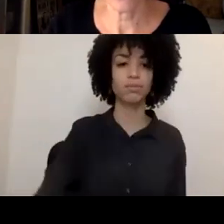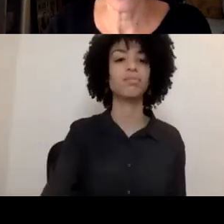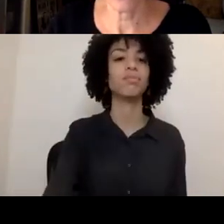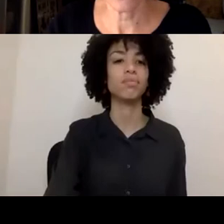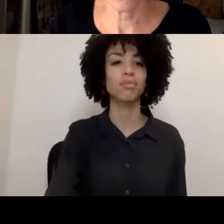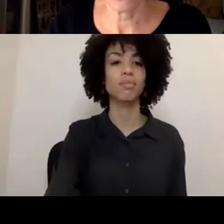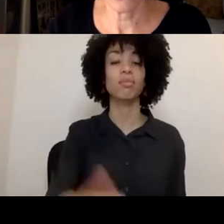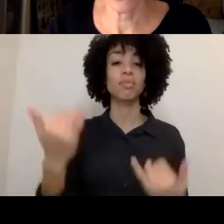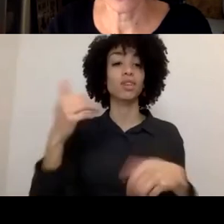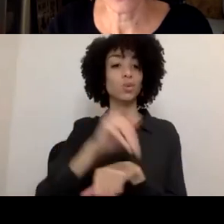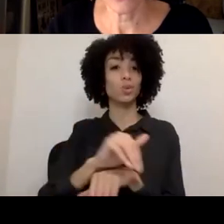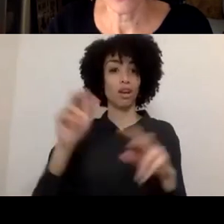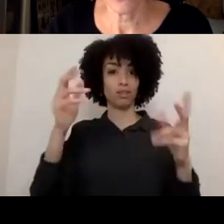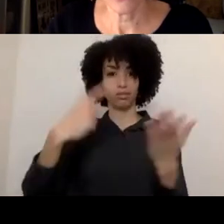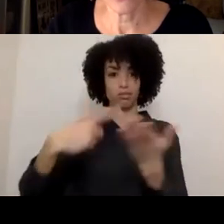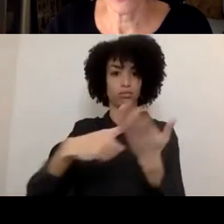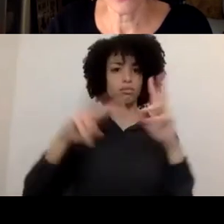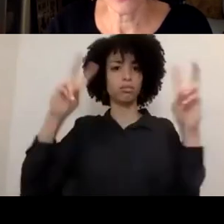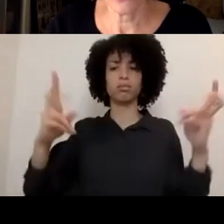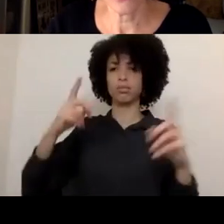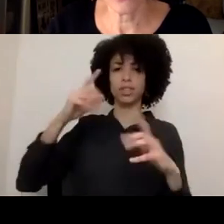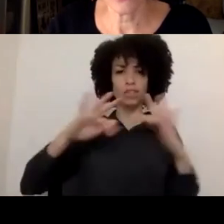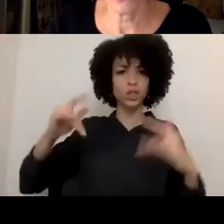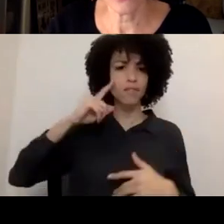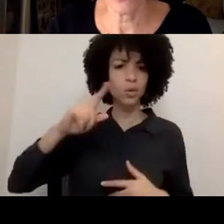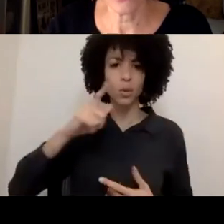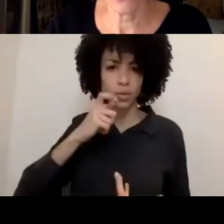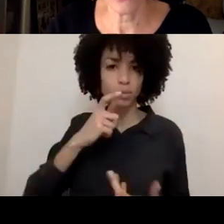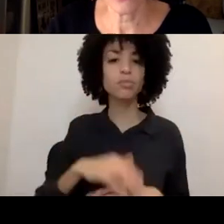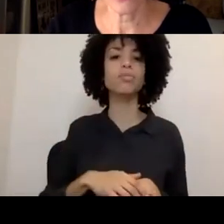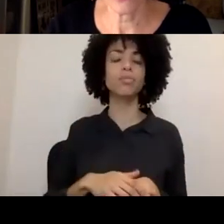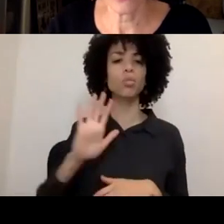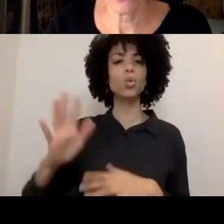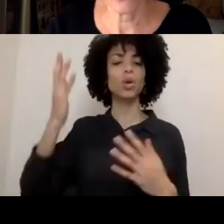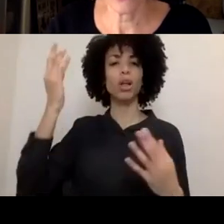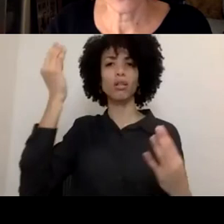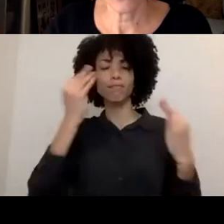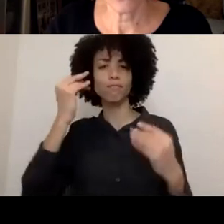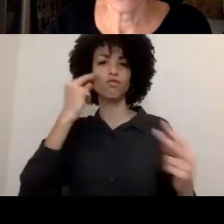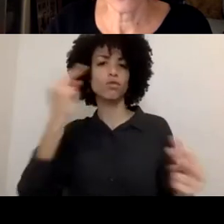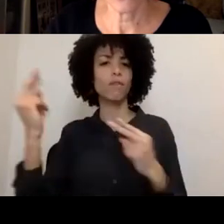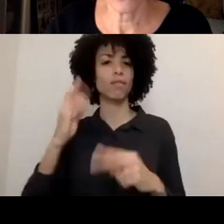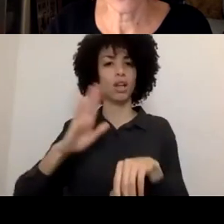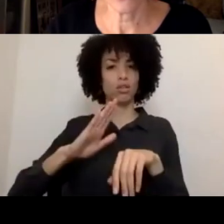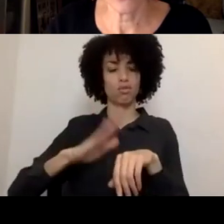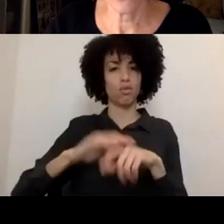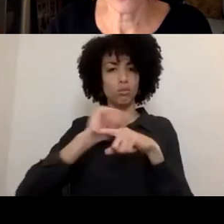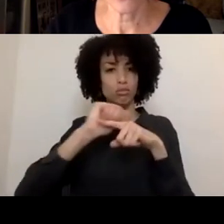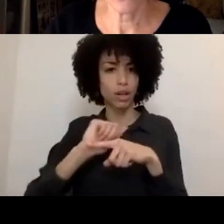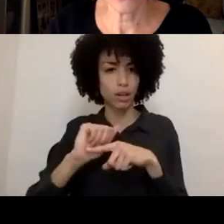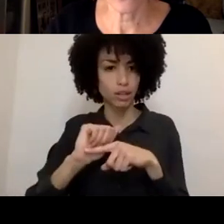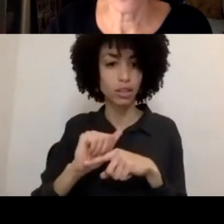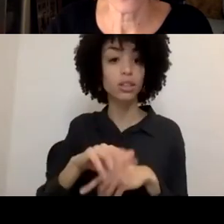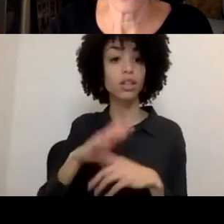Who is Diversity For?, will reflect on current philanthropic practices featuring Deanna Abadi of the Arab American National